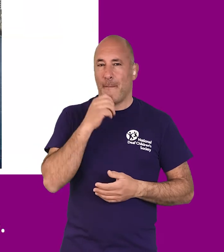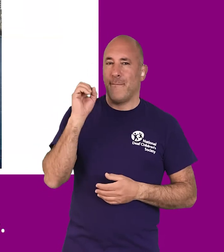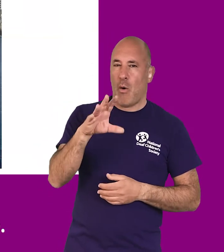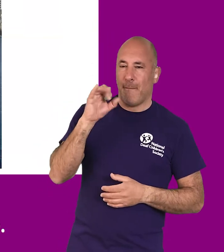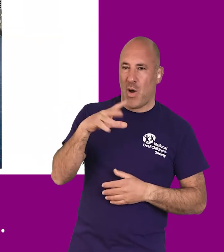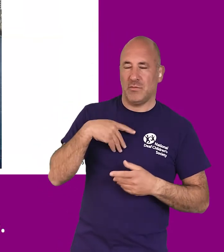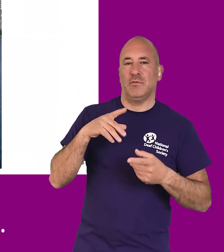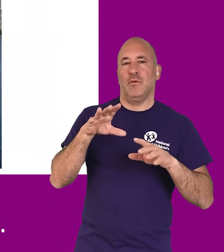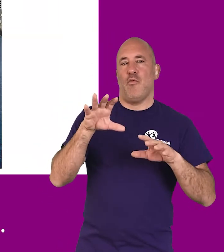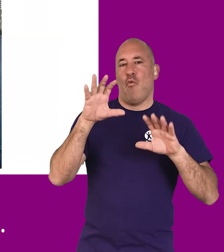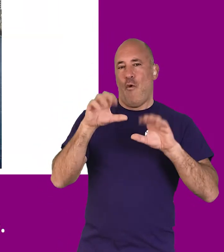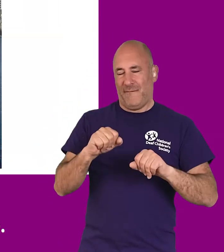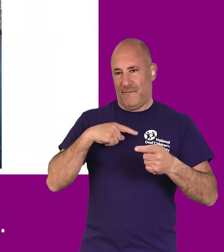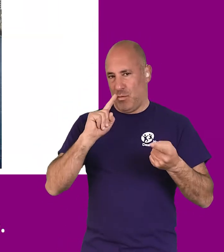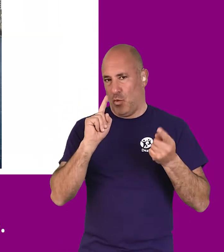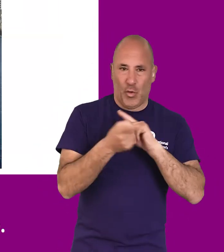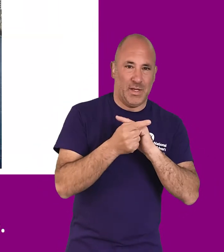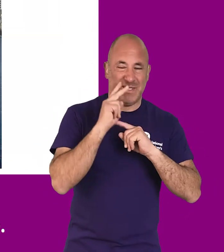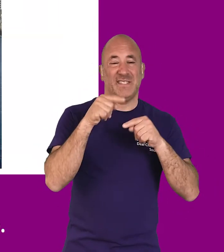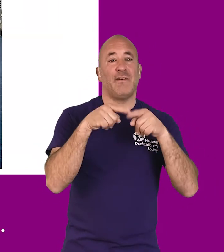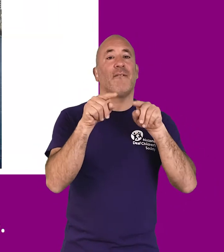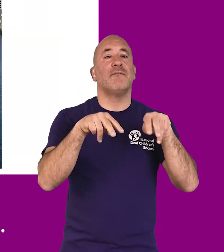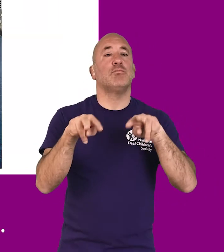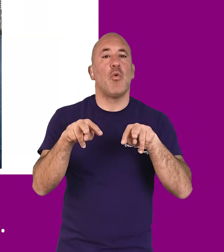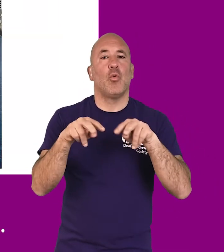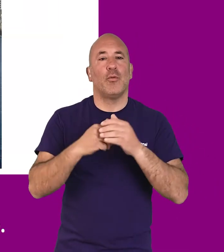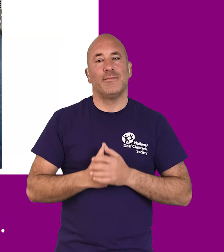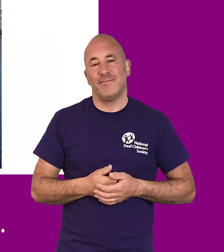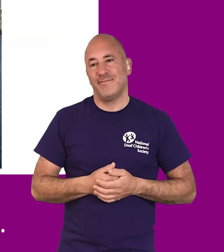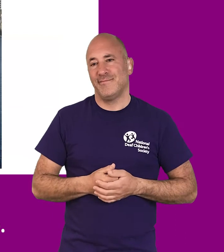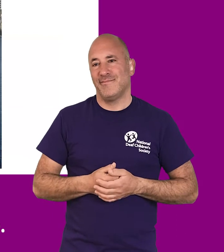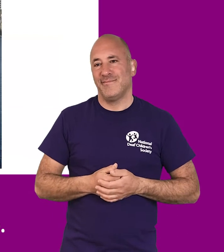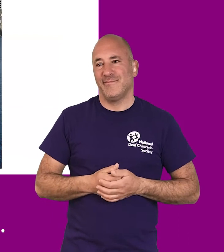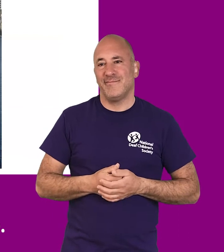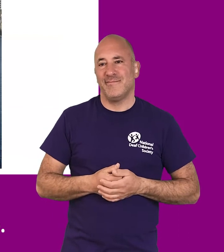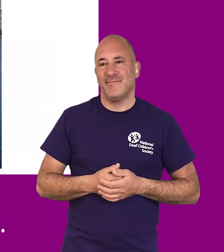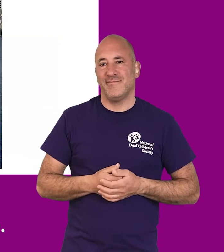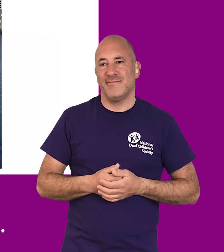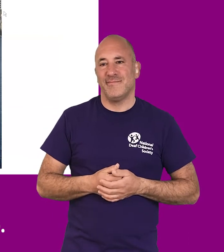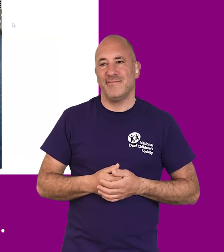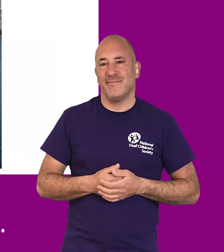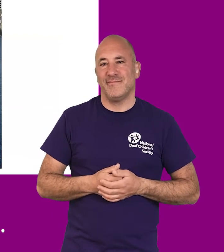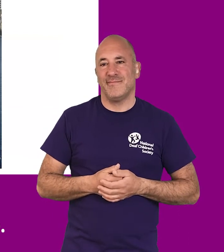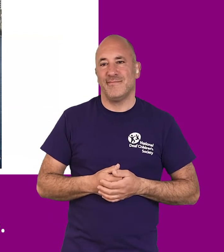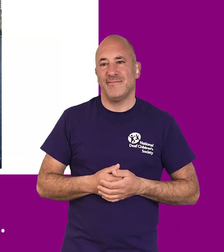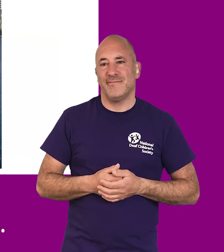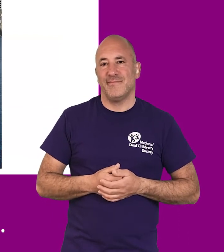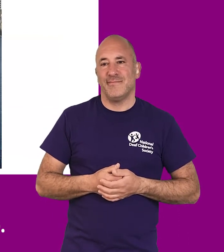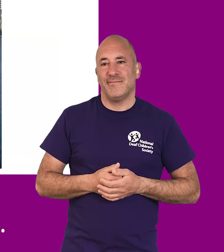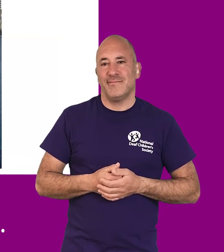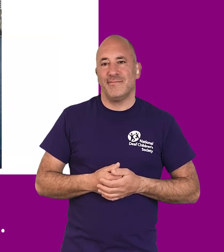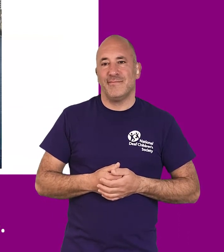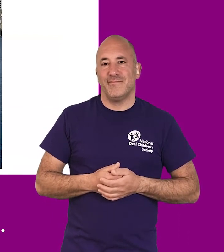I'm going to very quickly come out of PowerPoint to show another video.